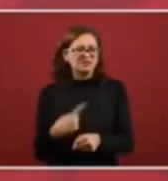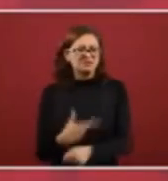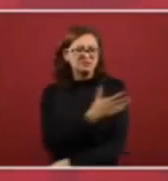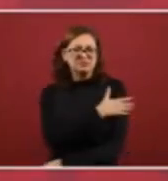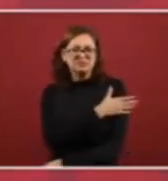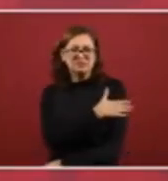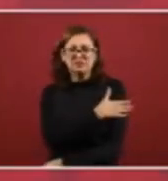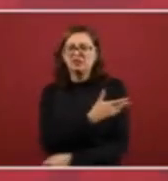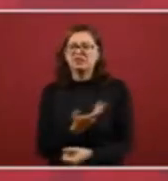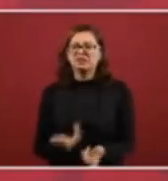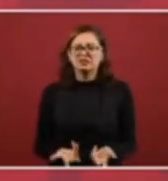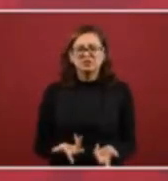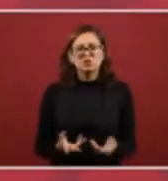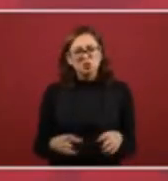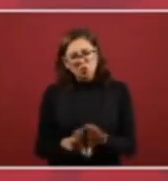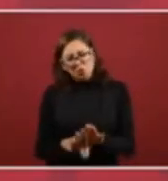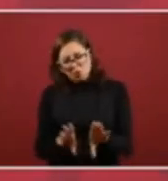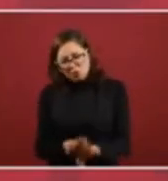hypertension?